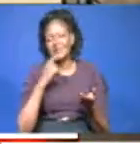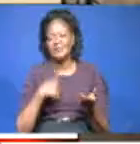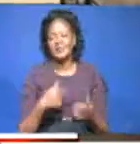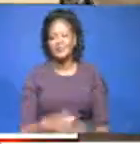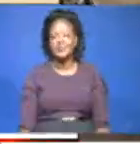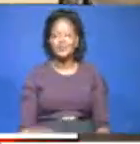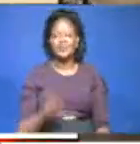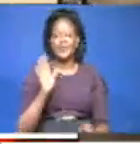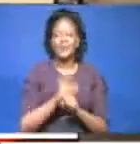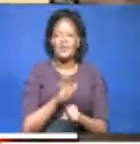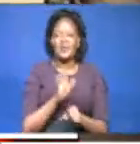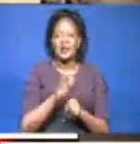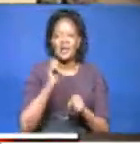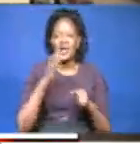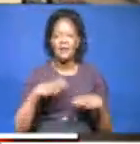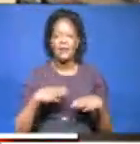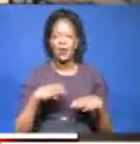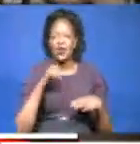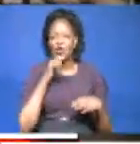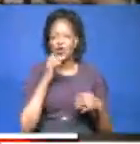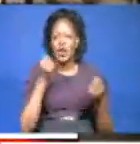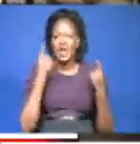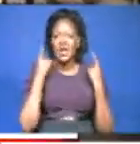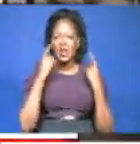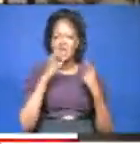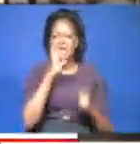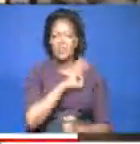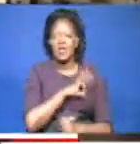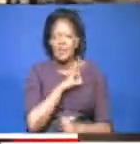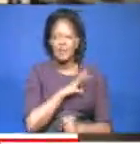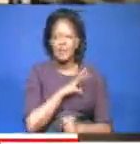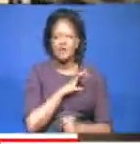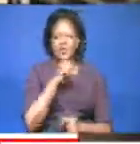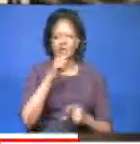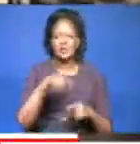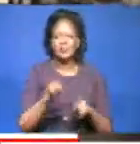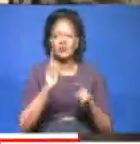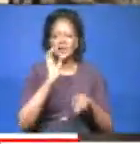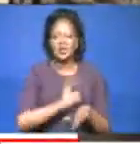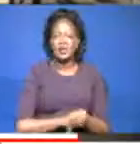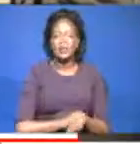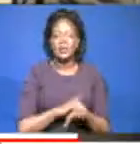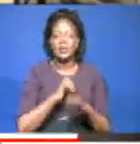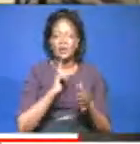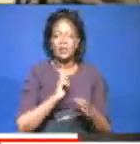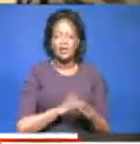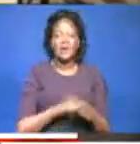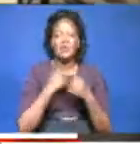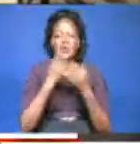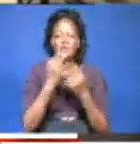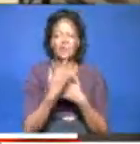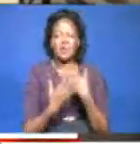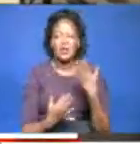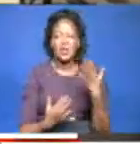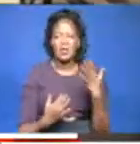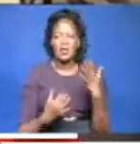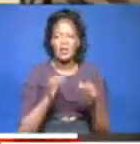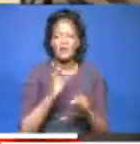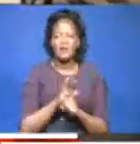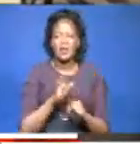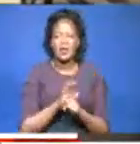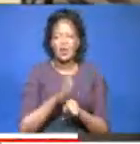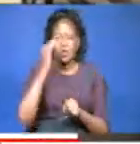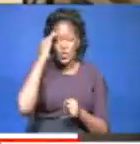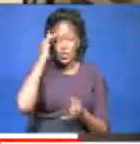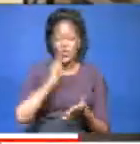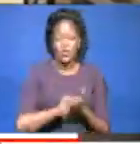of Kenyans do not understand the benefits they themselves get when they donate blood. Most of them know that it's